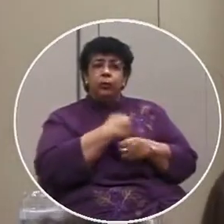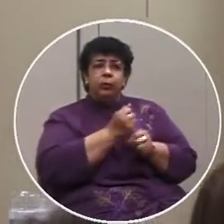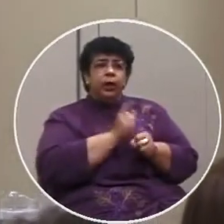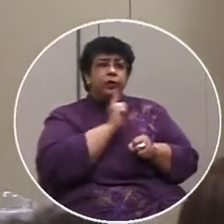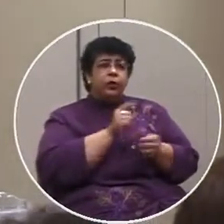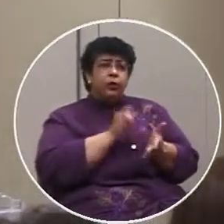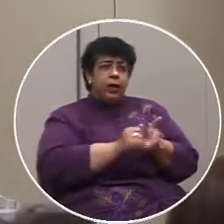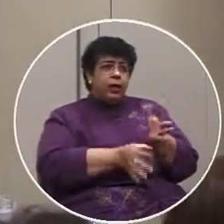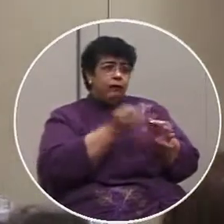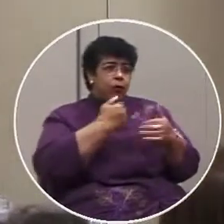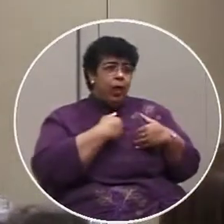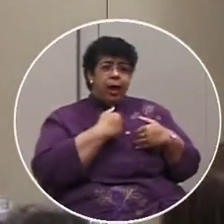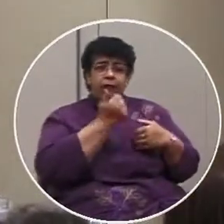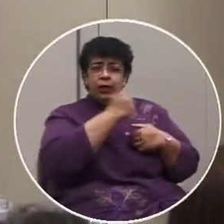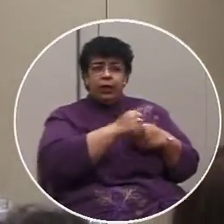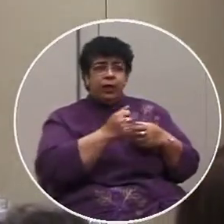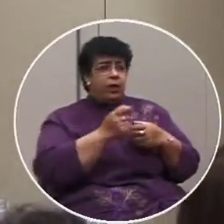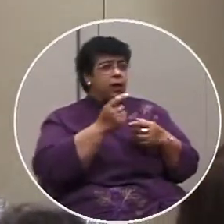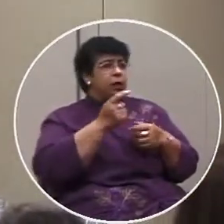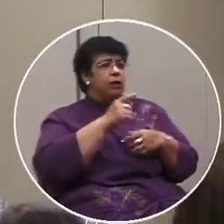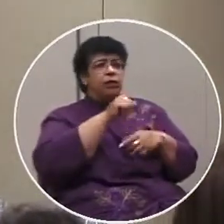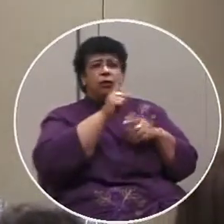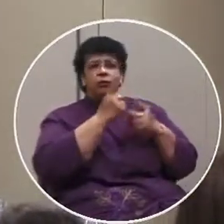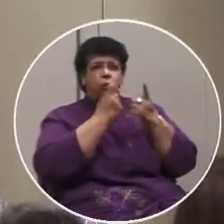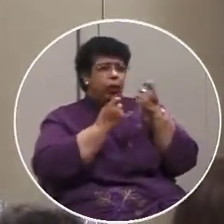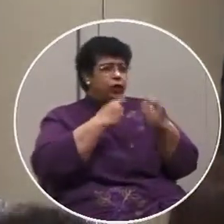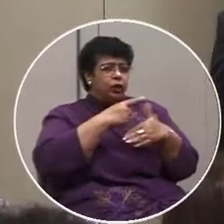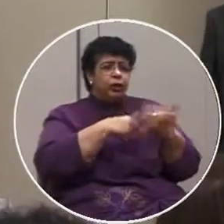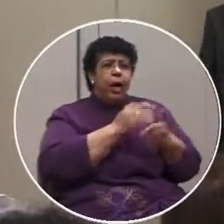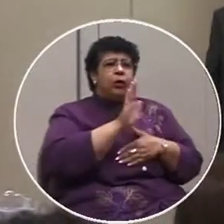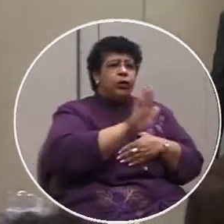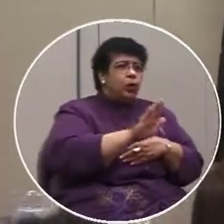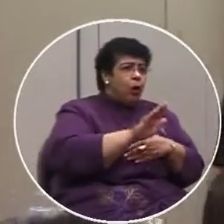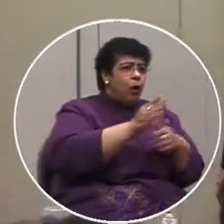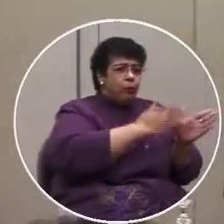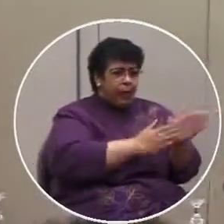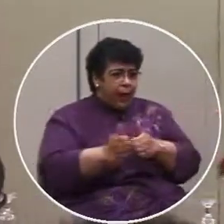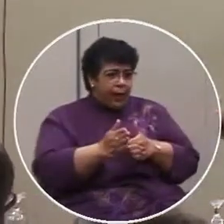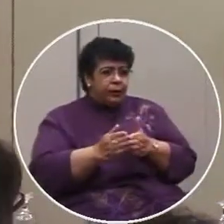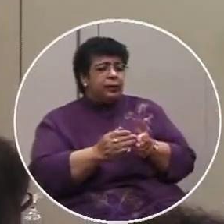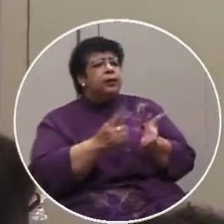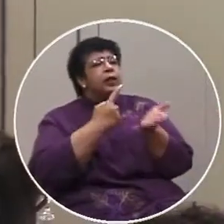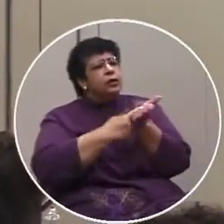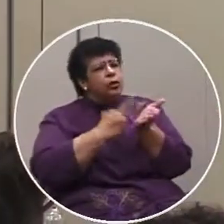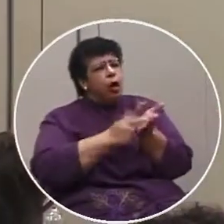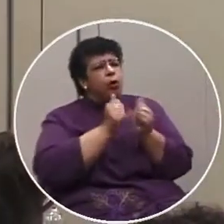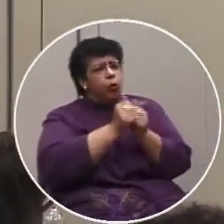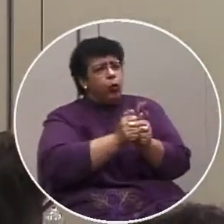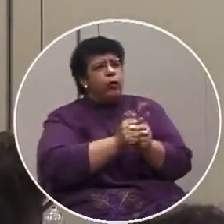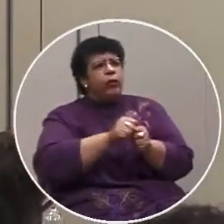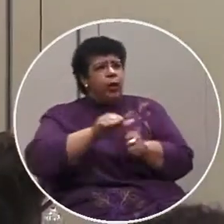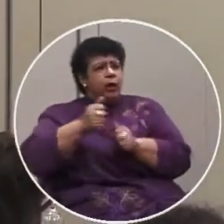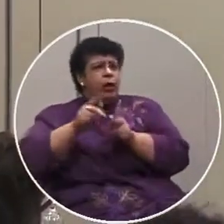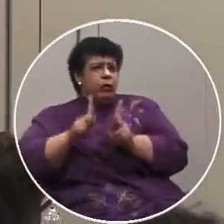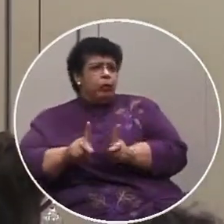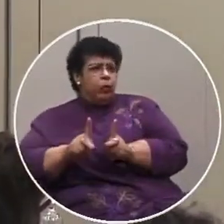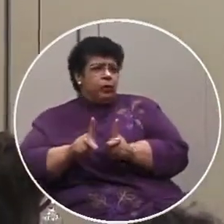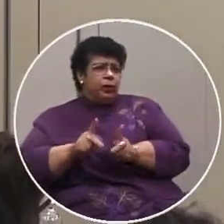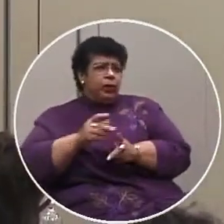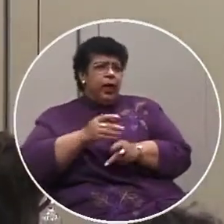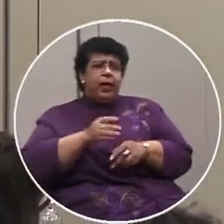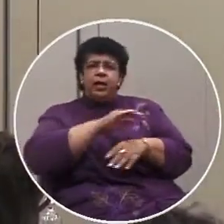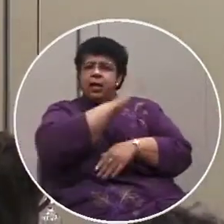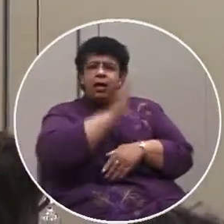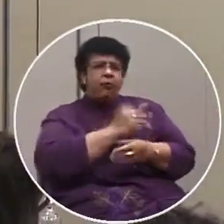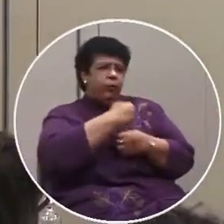more careful, cautious, or conservative route and talk with a colleague. Never make these plans